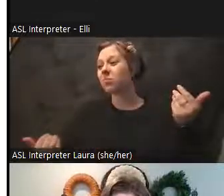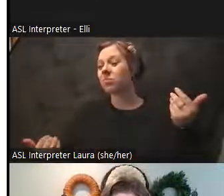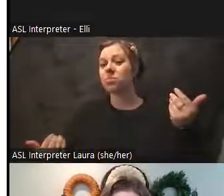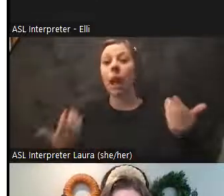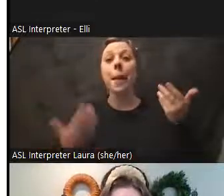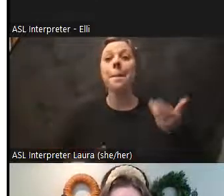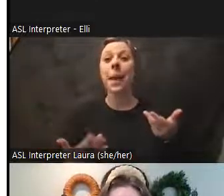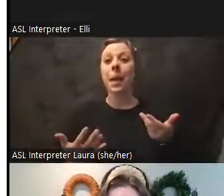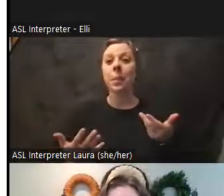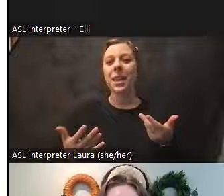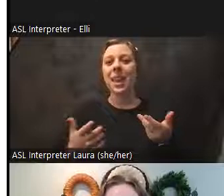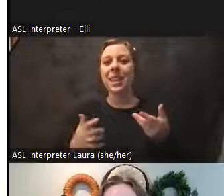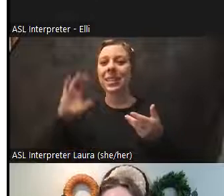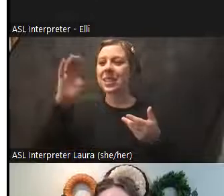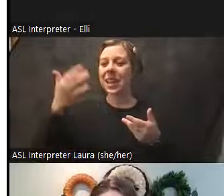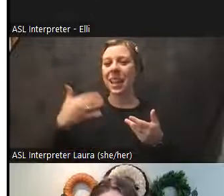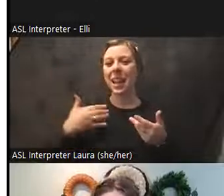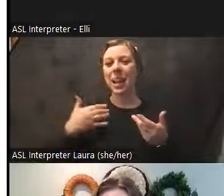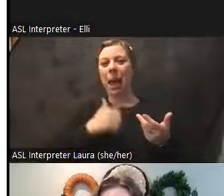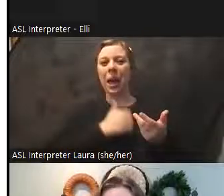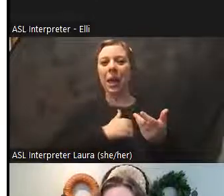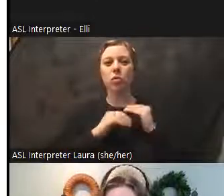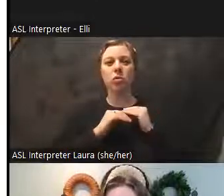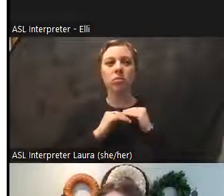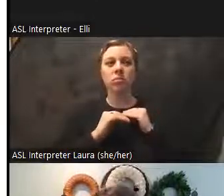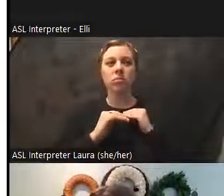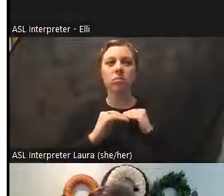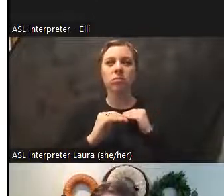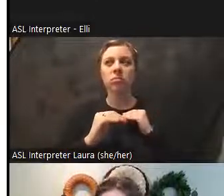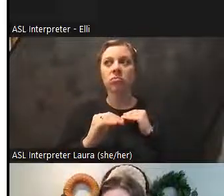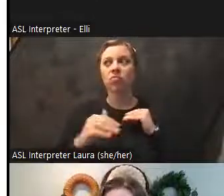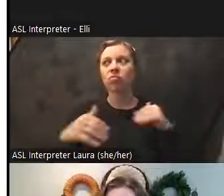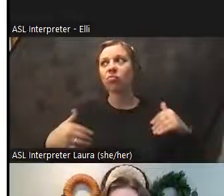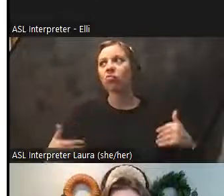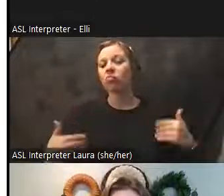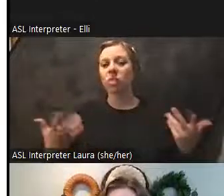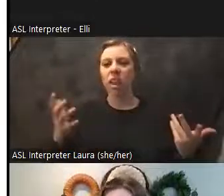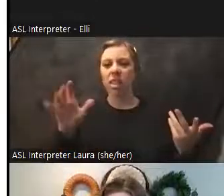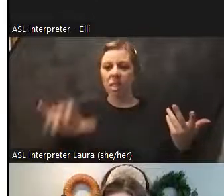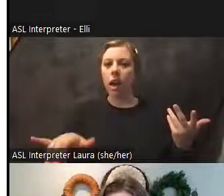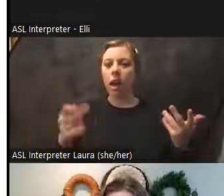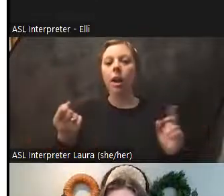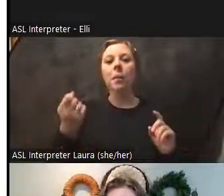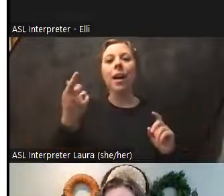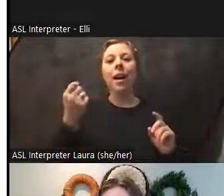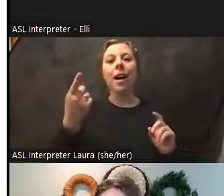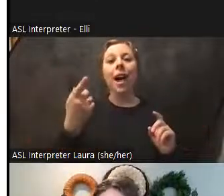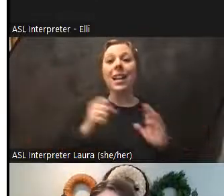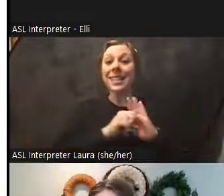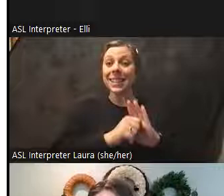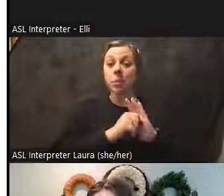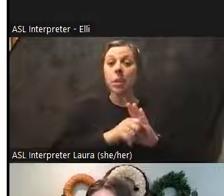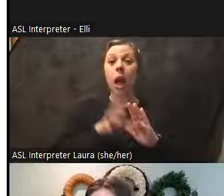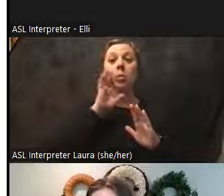affect. It's important to know, though, that these symptoms look different in every person and